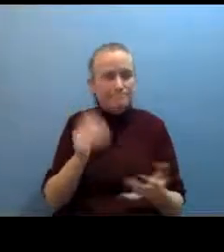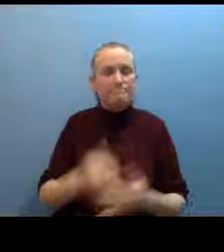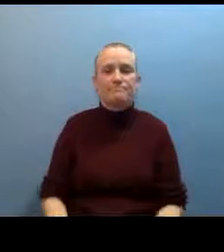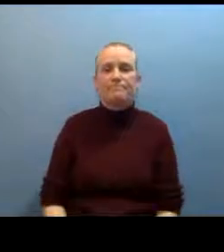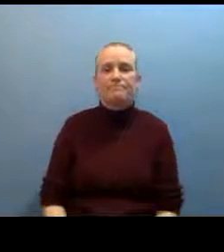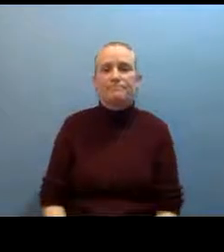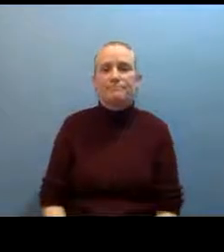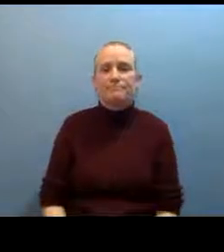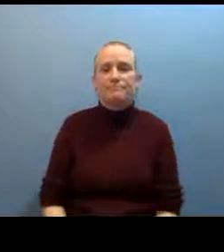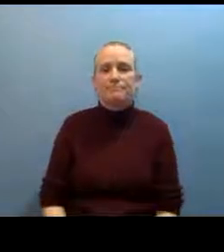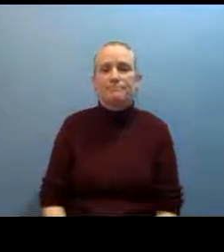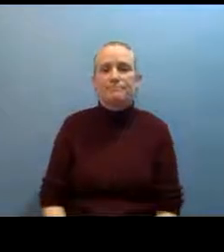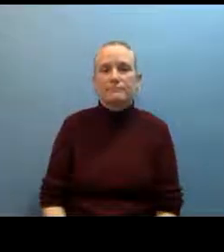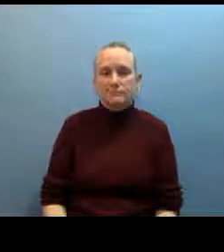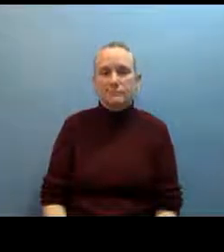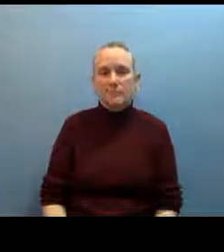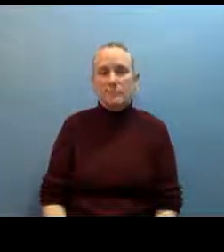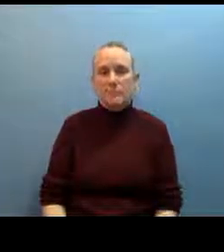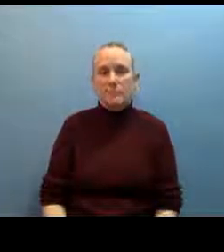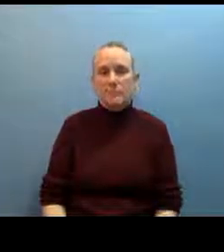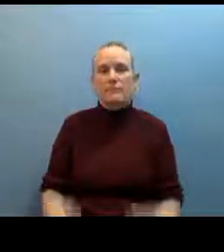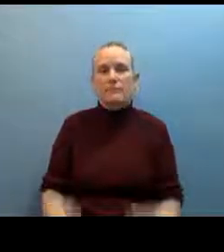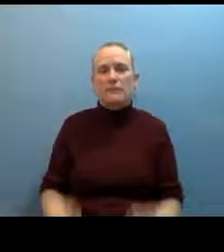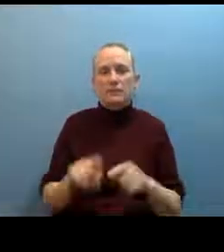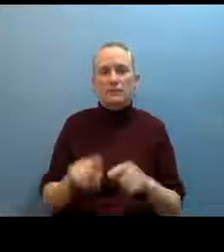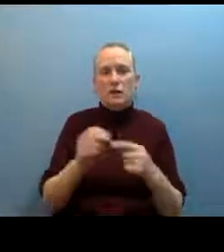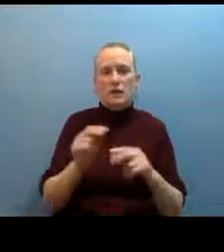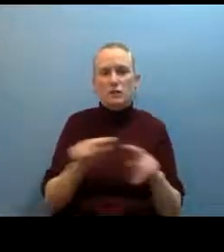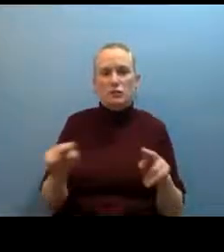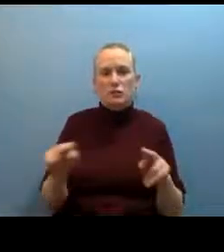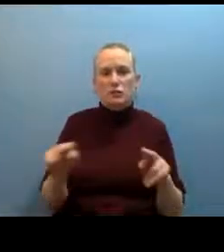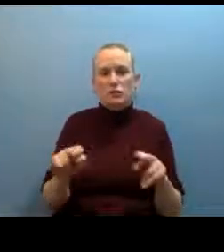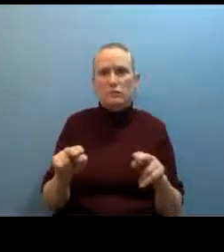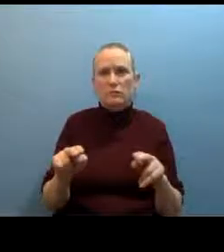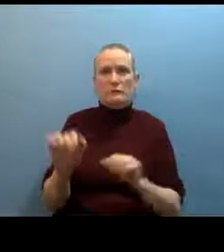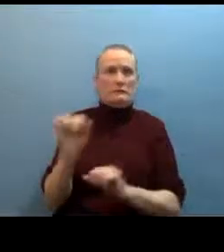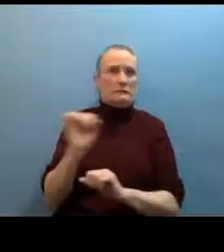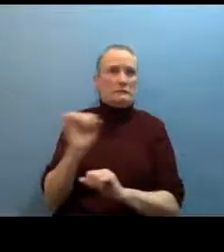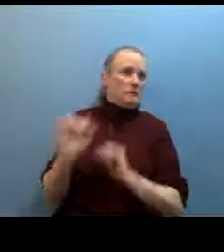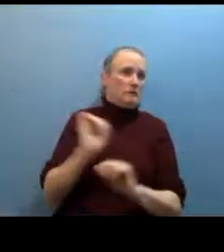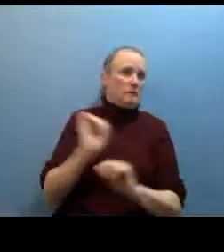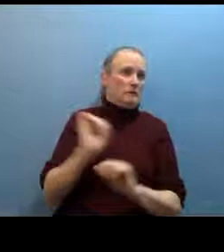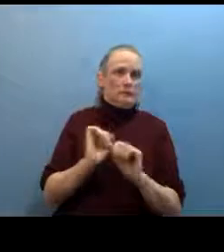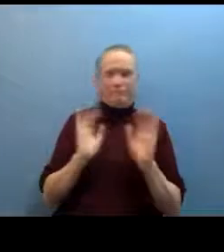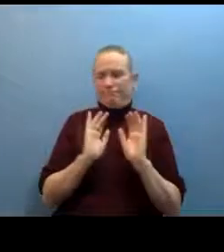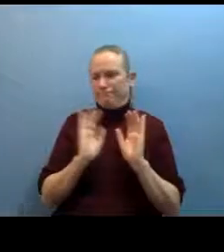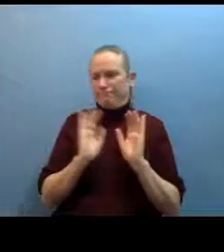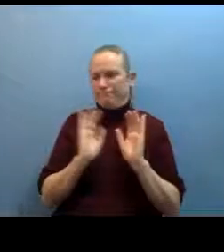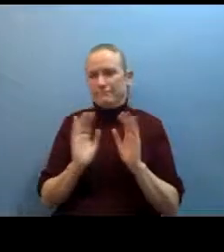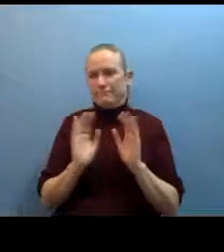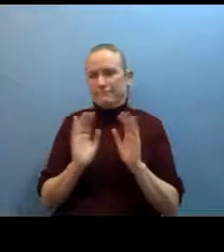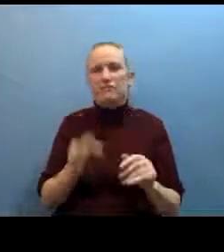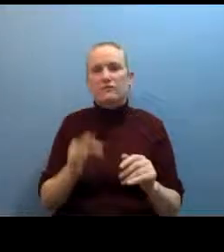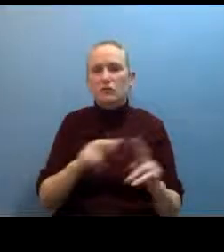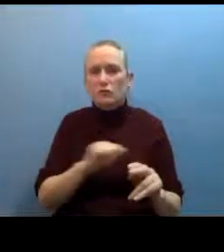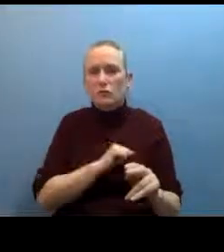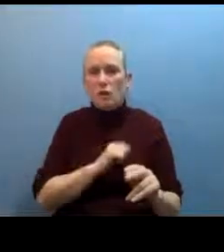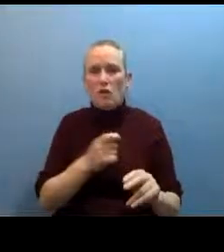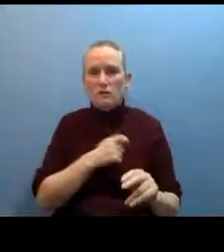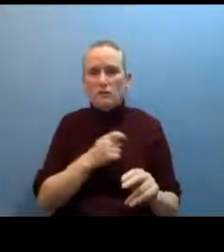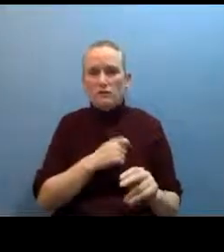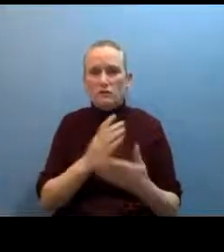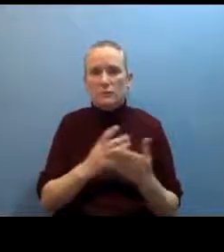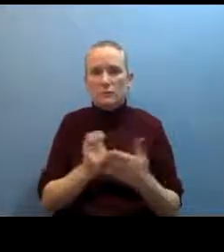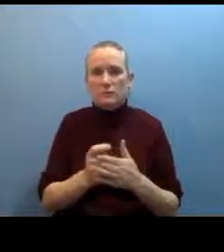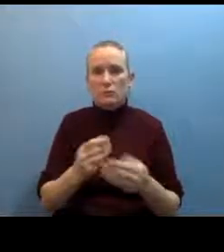Try not to avoid or ignore the issue. Sometimes if we're not sure about it, or if we're nervous about it, we can put things off, and we don't want to ask the